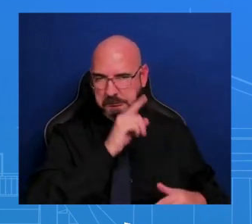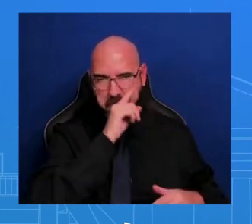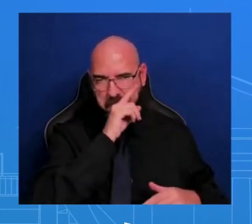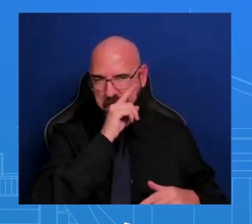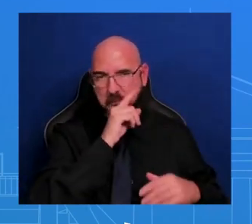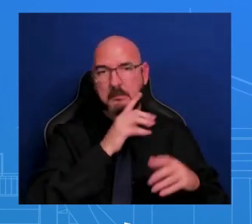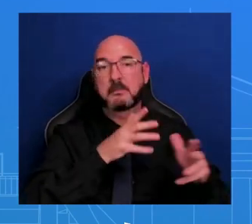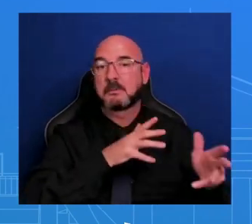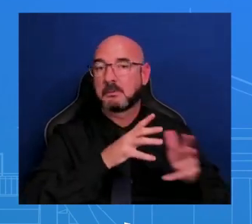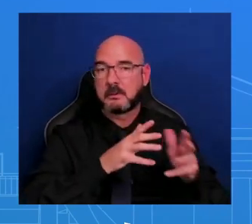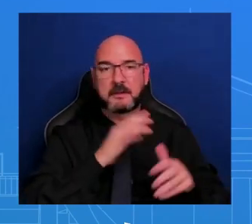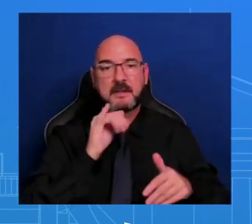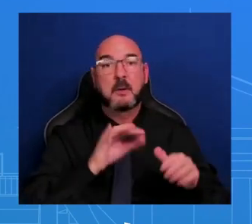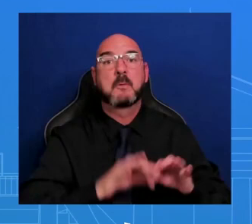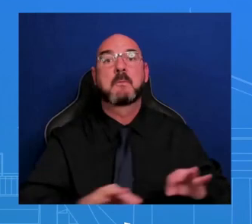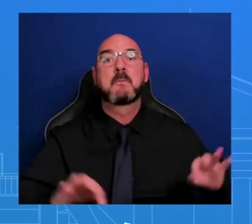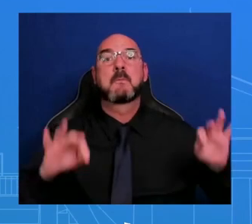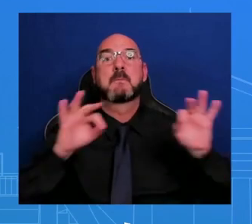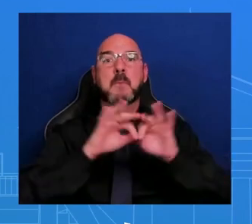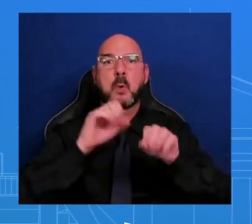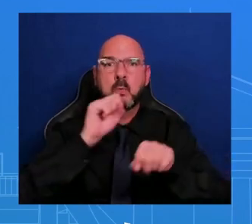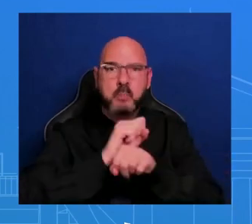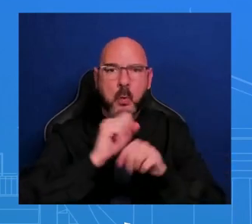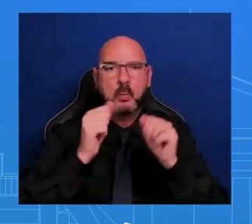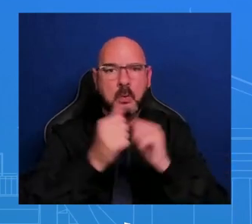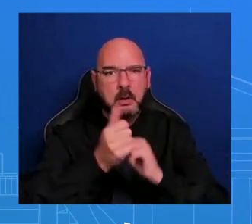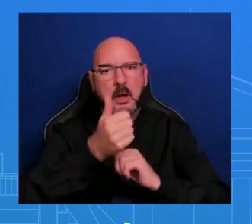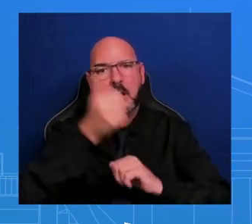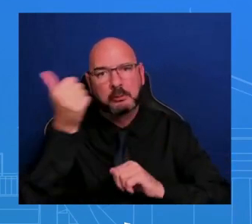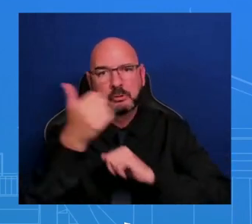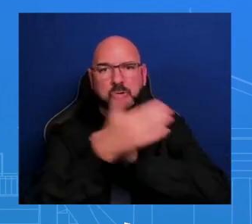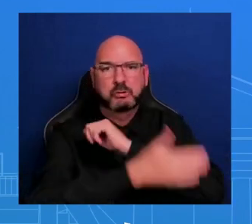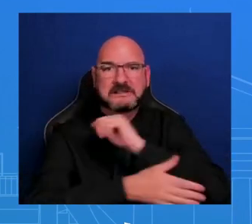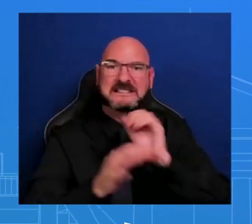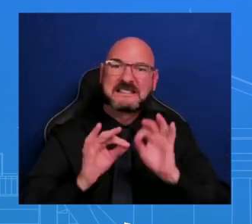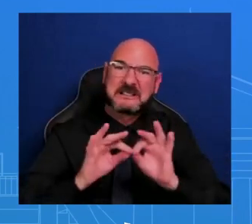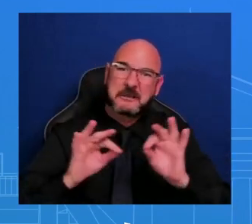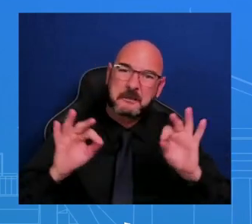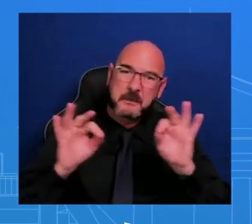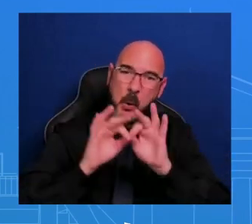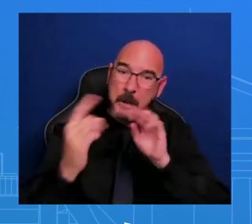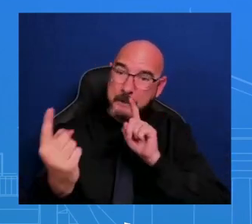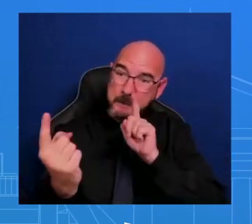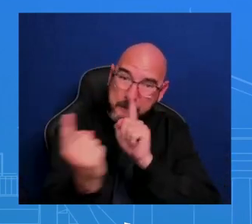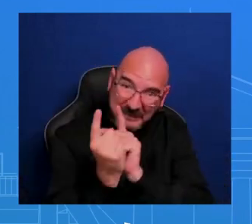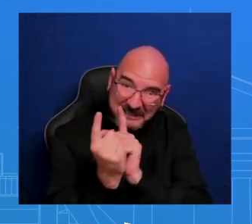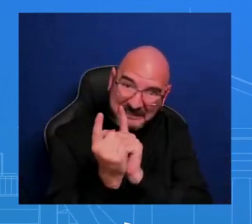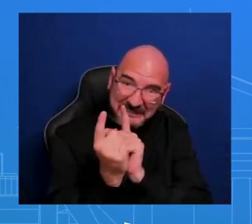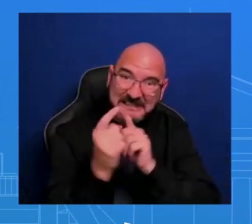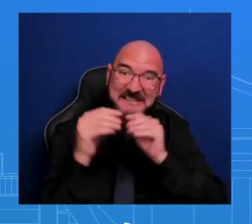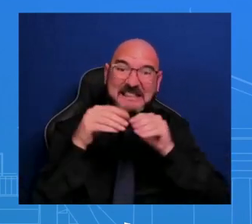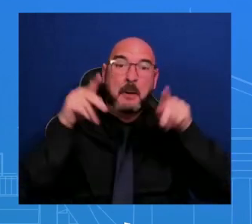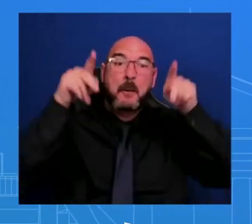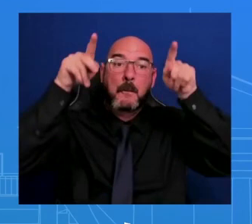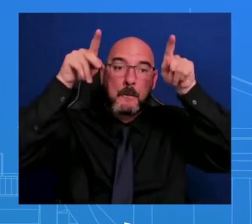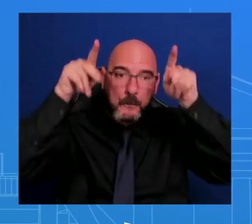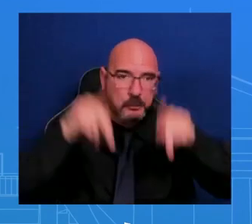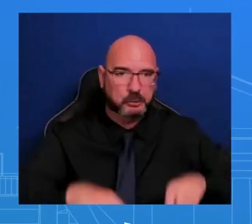foreign policy, is incredibly important. So we're going to raise the challenging issues, obviously. We're going to address